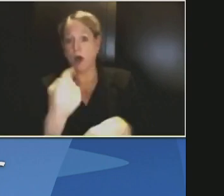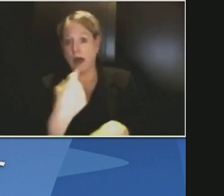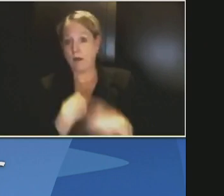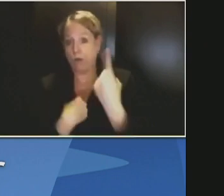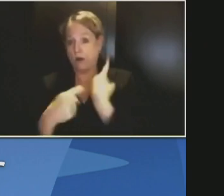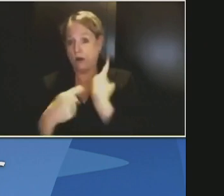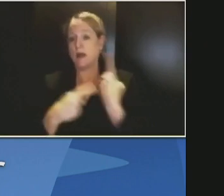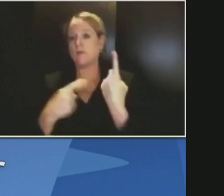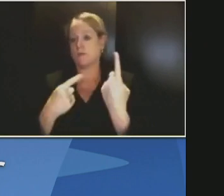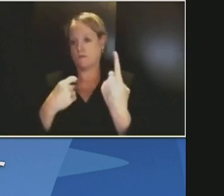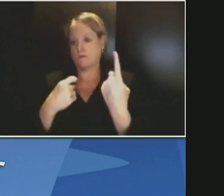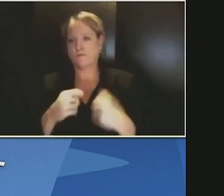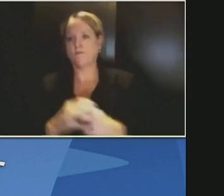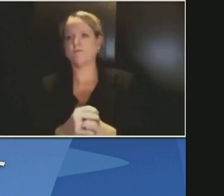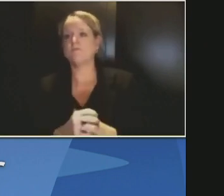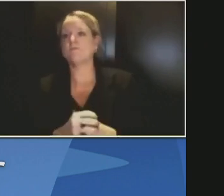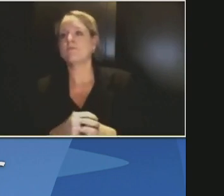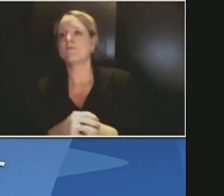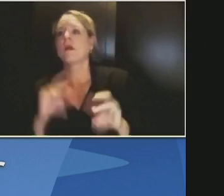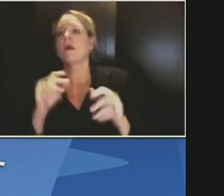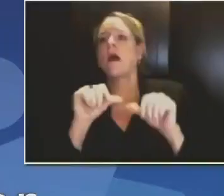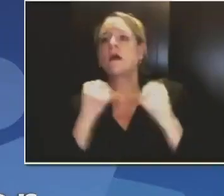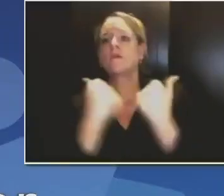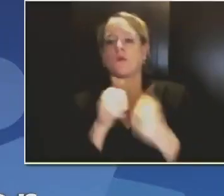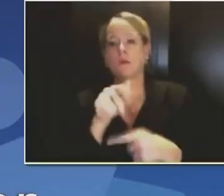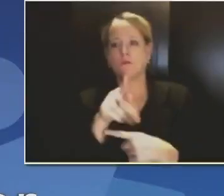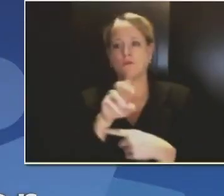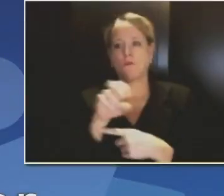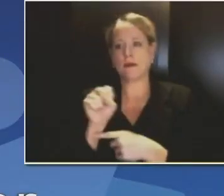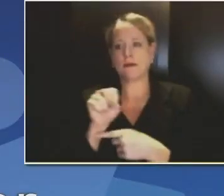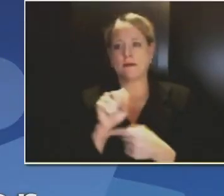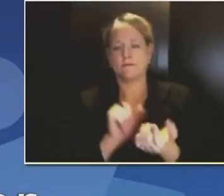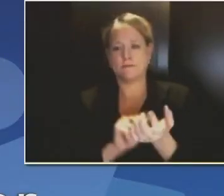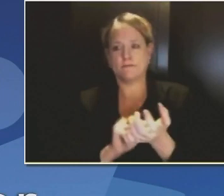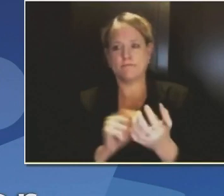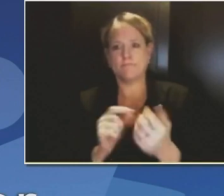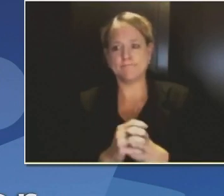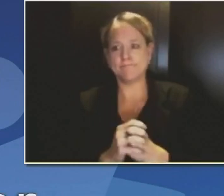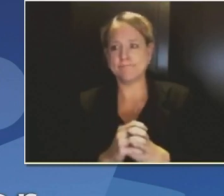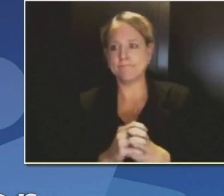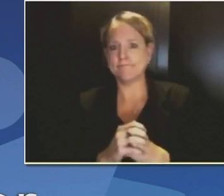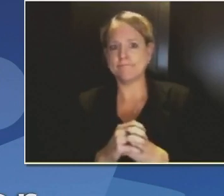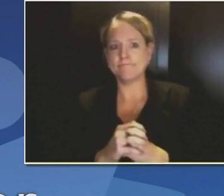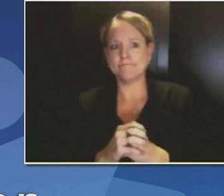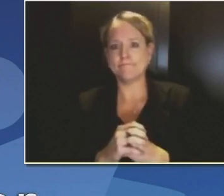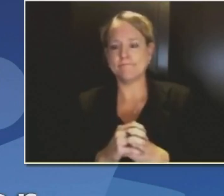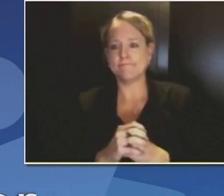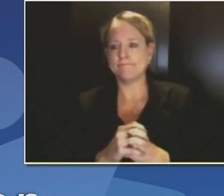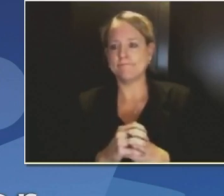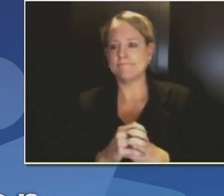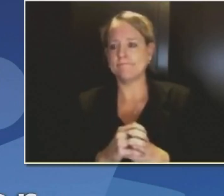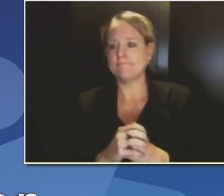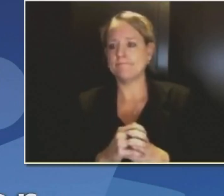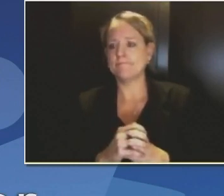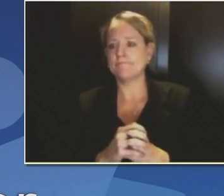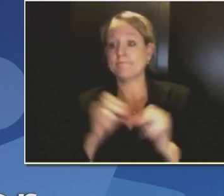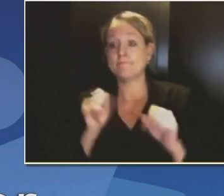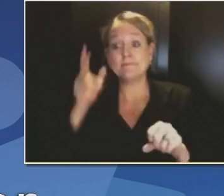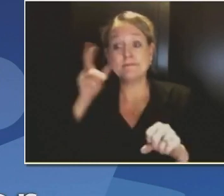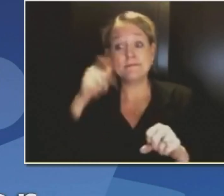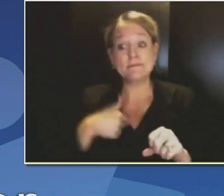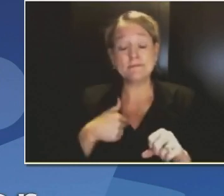Hi, can you hear me? Yes, we can. Question that I've been meaning to ask for several months. Is there